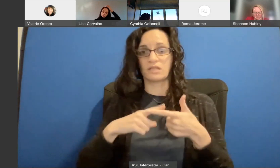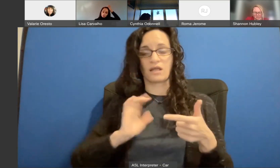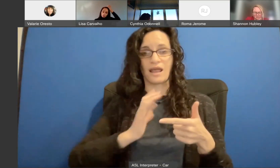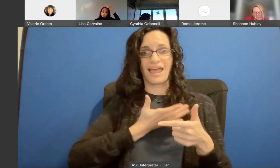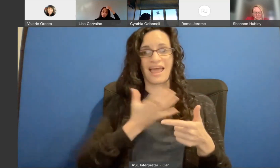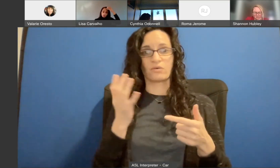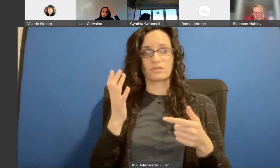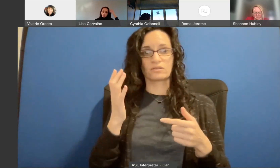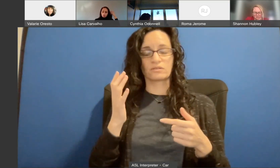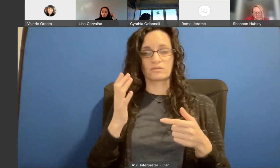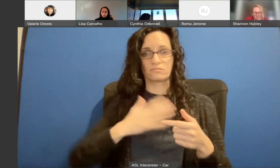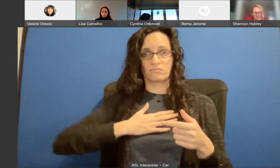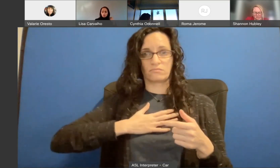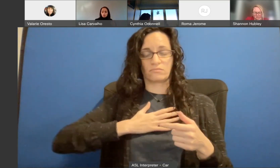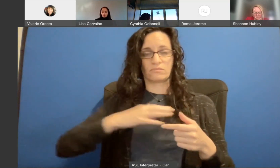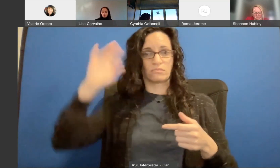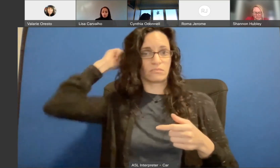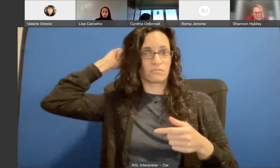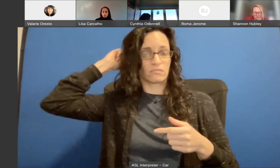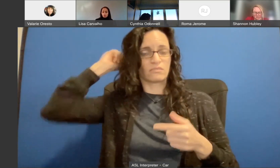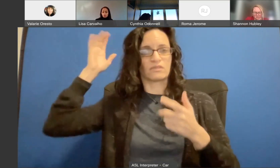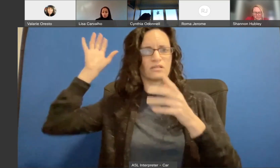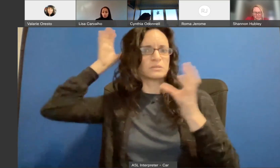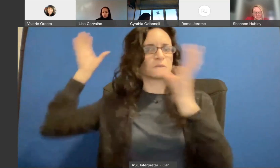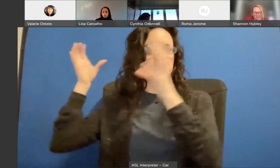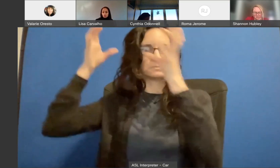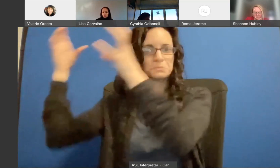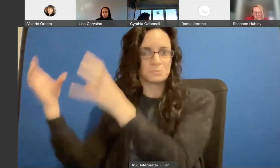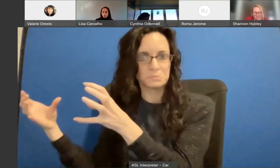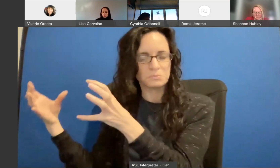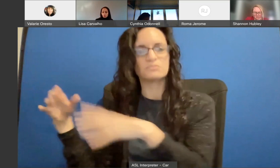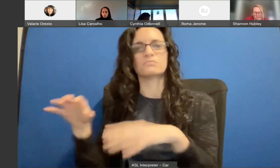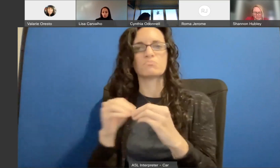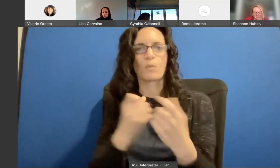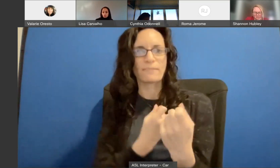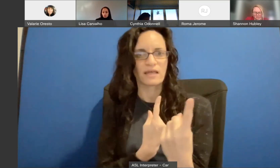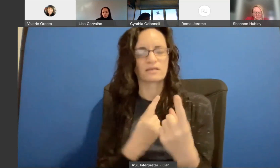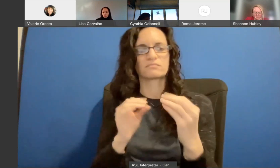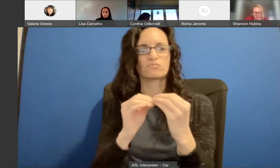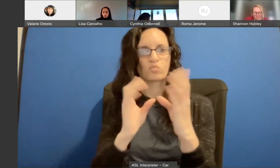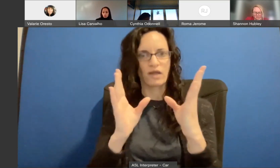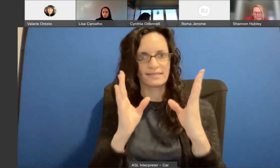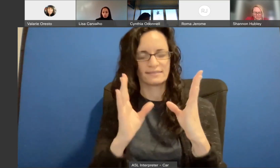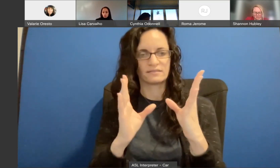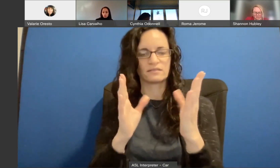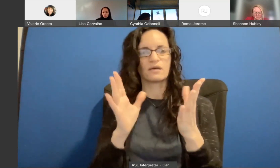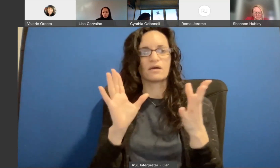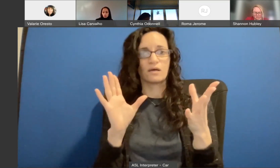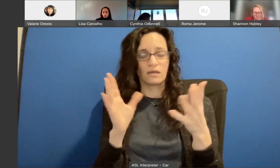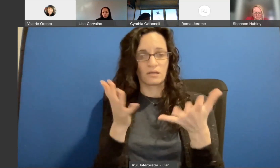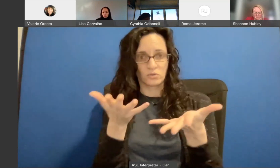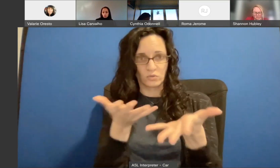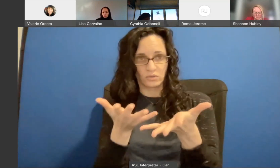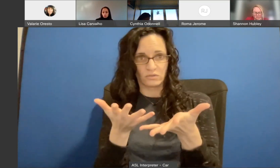of the equation and really align with an individual and be empathetic and fully present with them in order to partner with them and